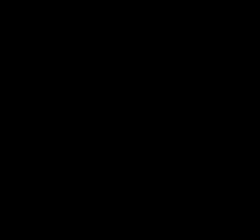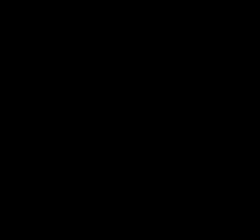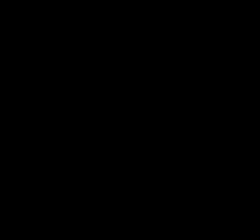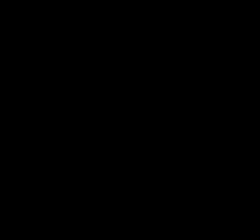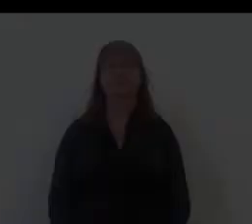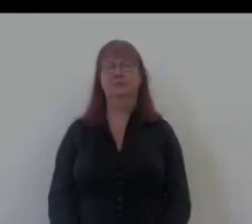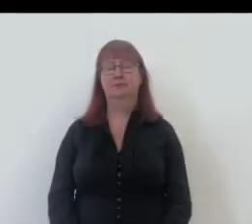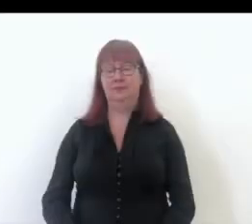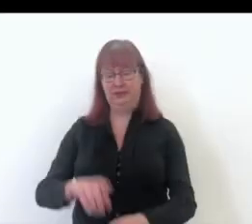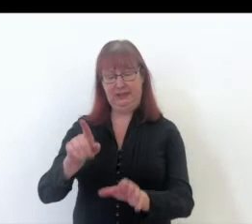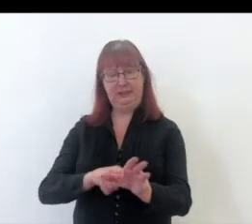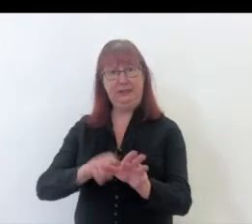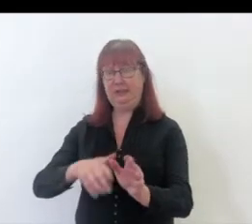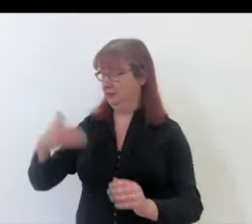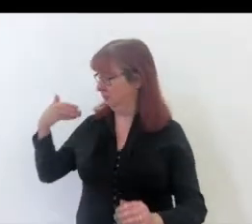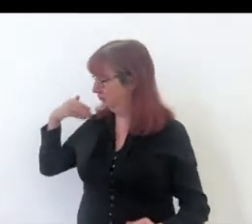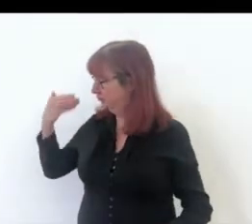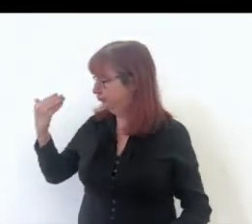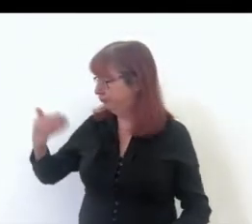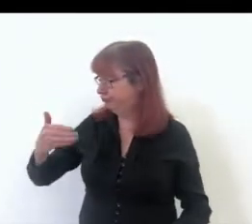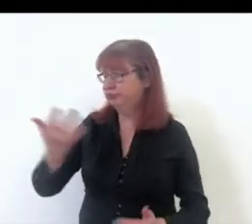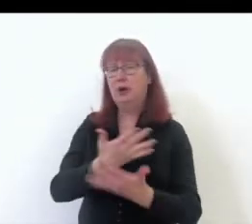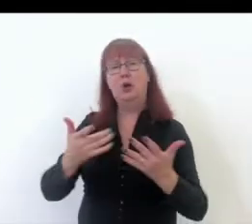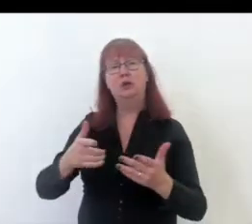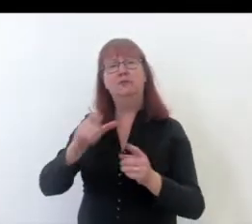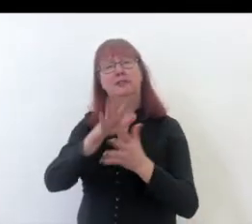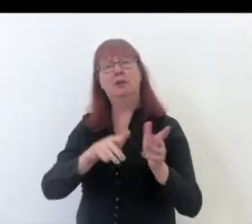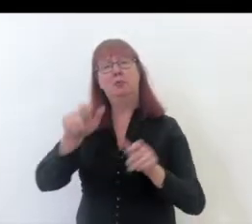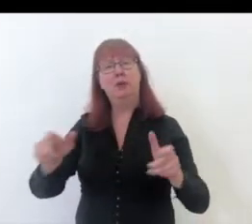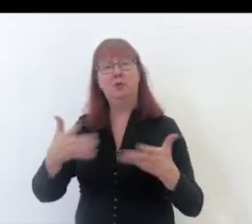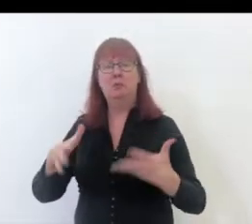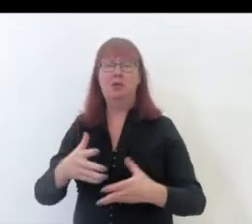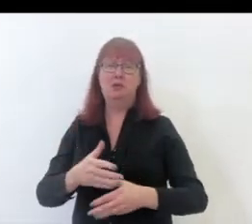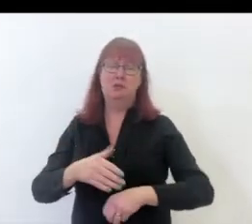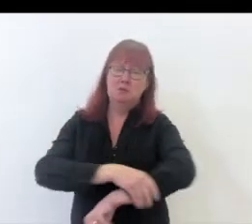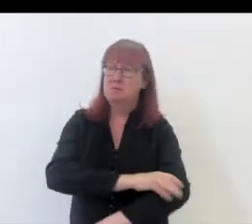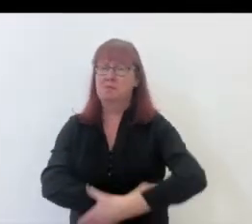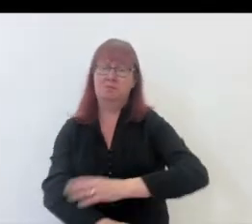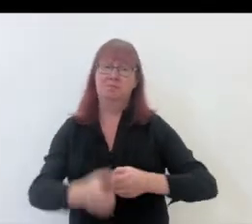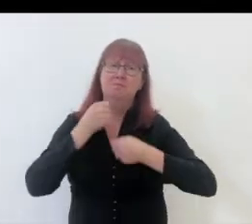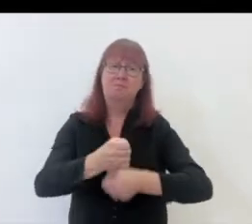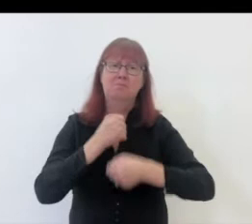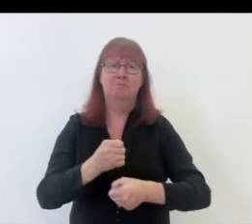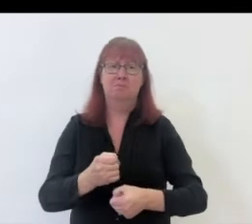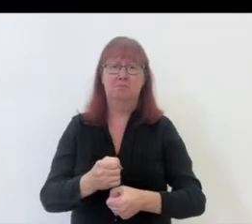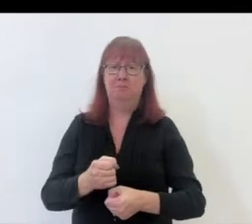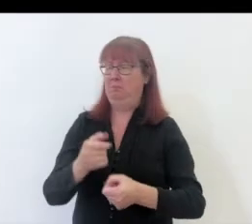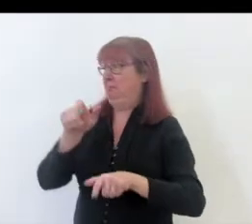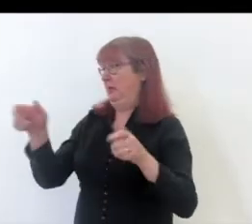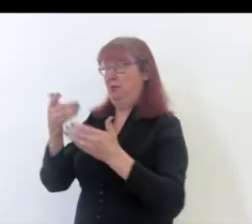Aylesbury. The history of Disabled People's collective activism still remains largely hidden.